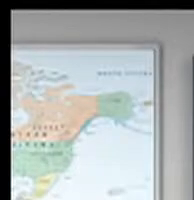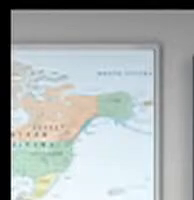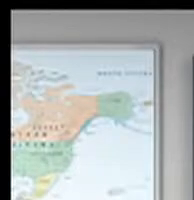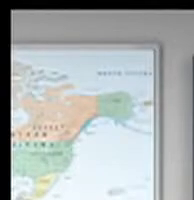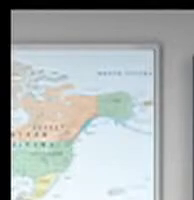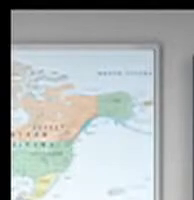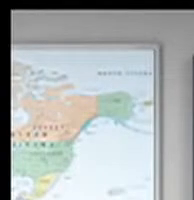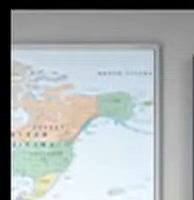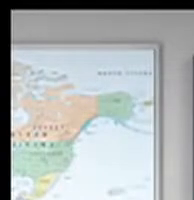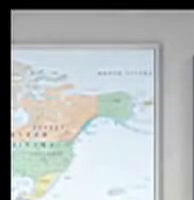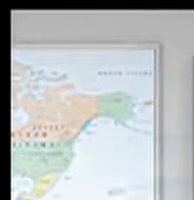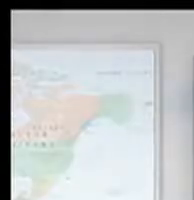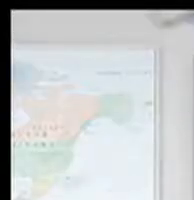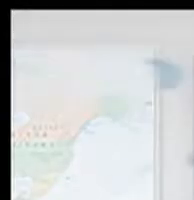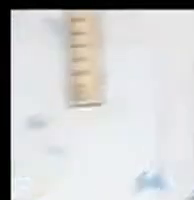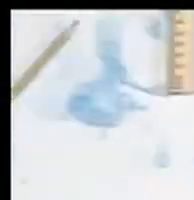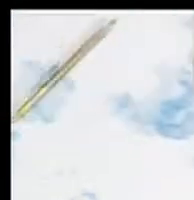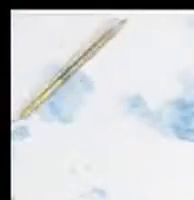Bye.